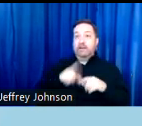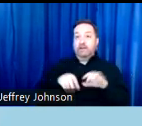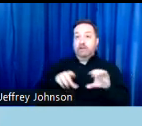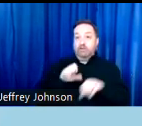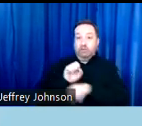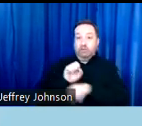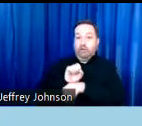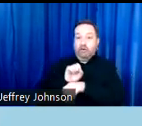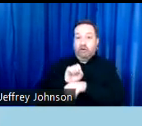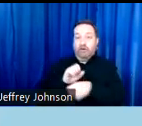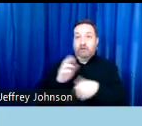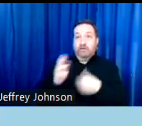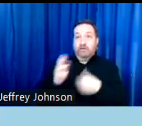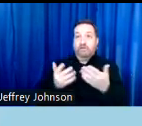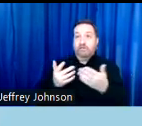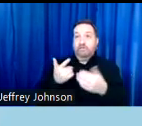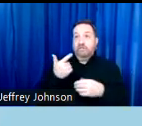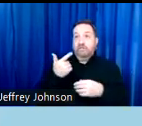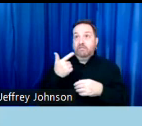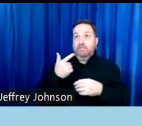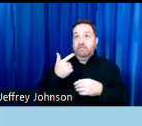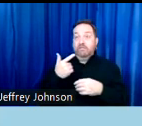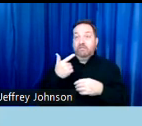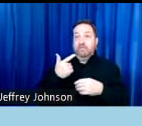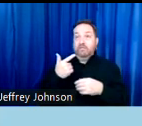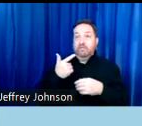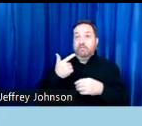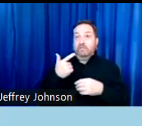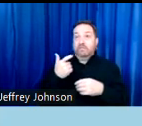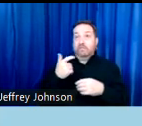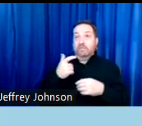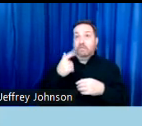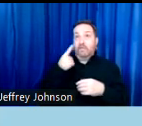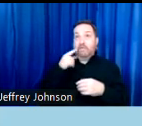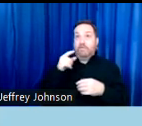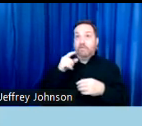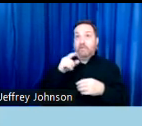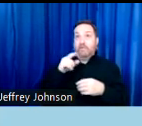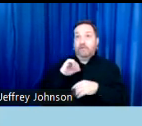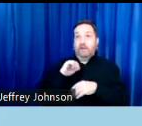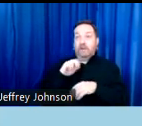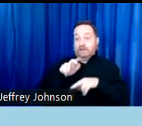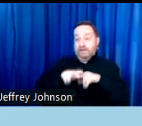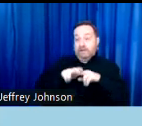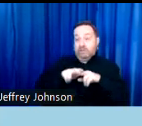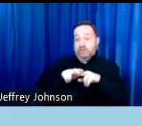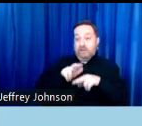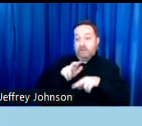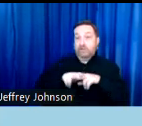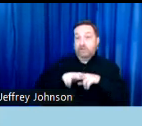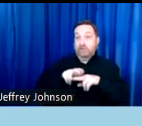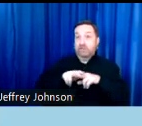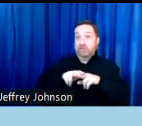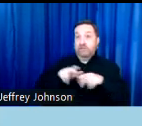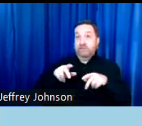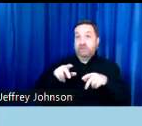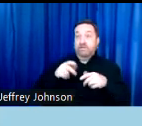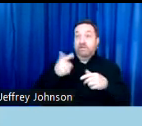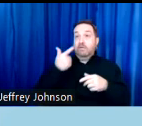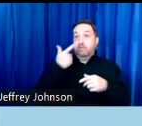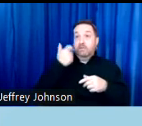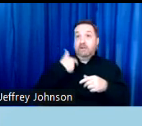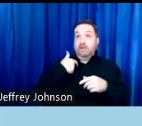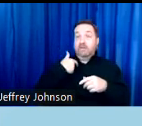work with my, like, sitting in my chair because